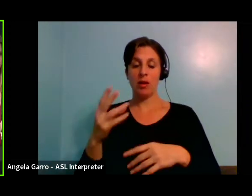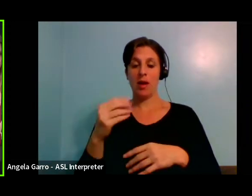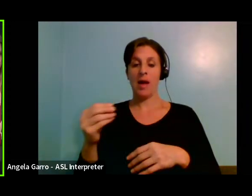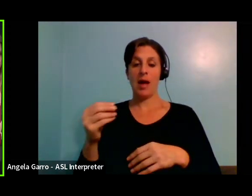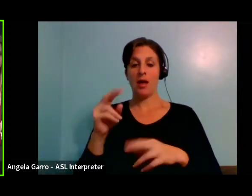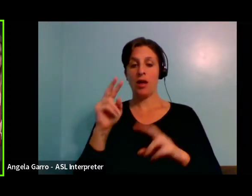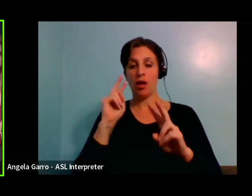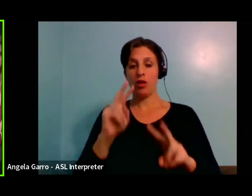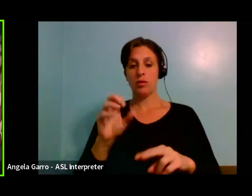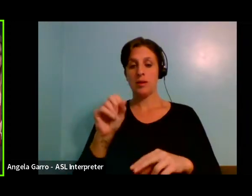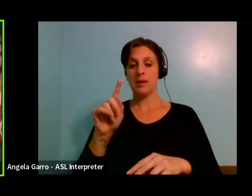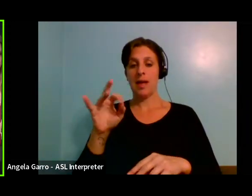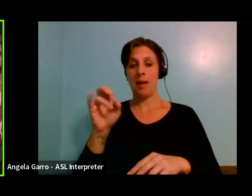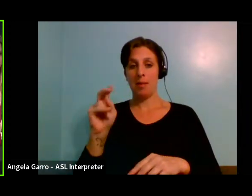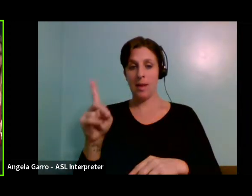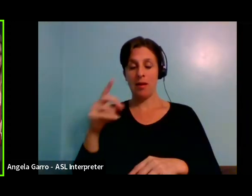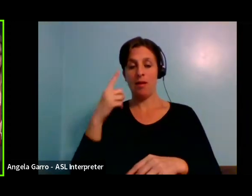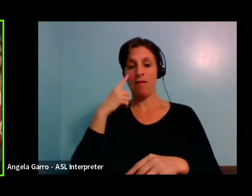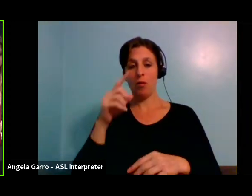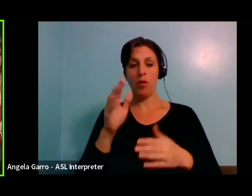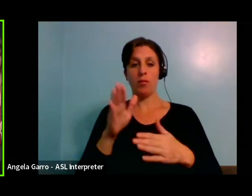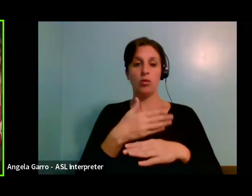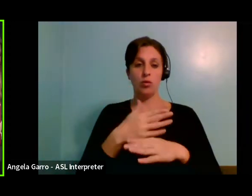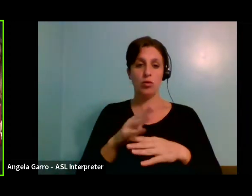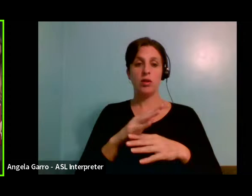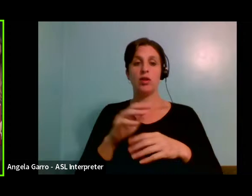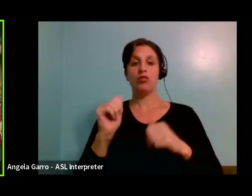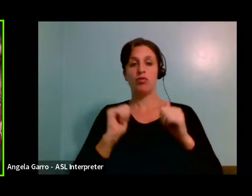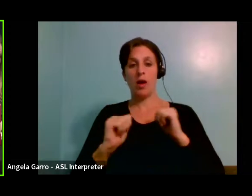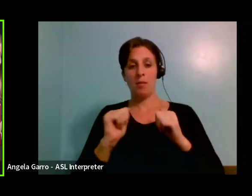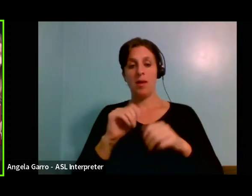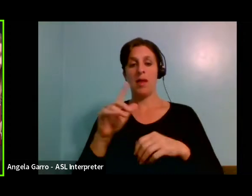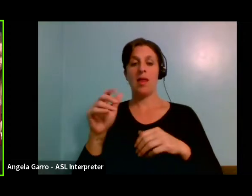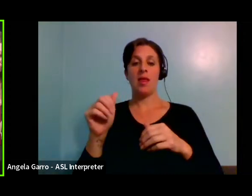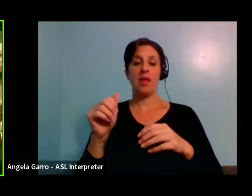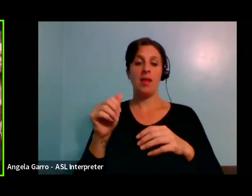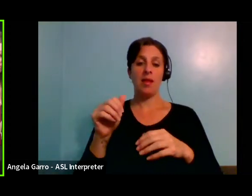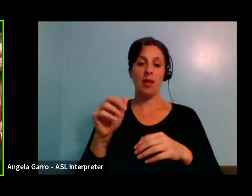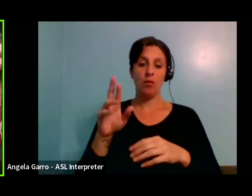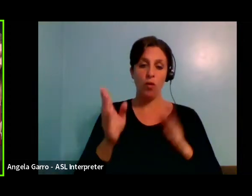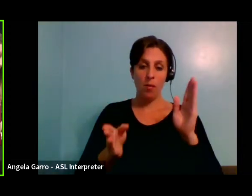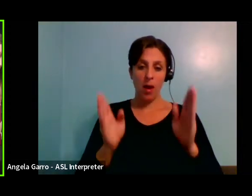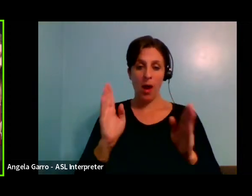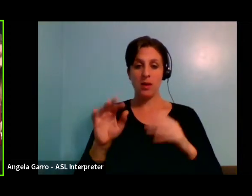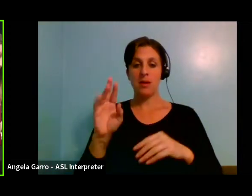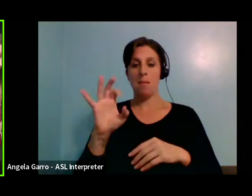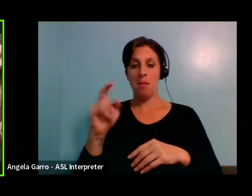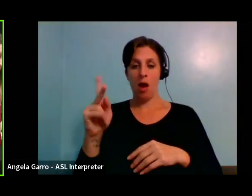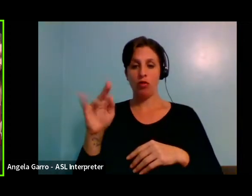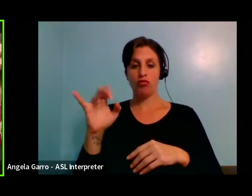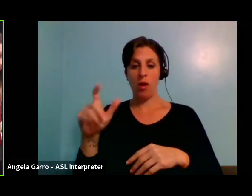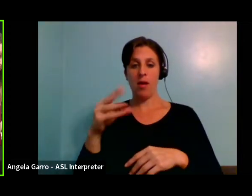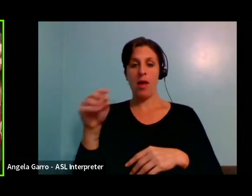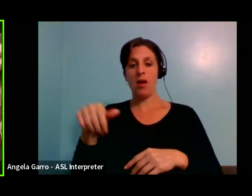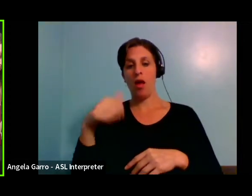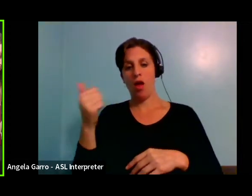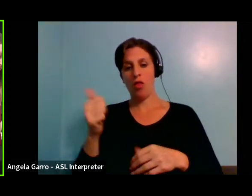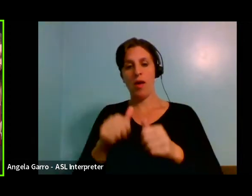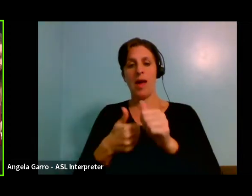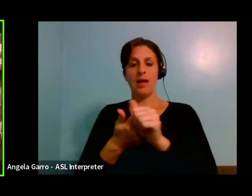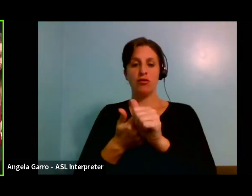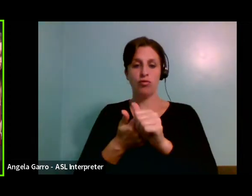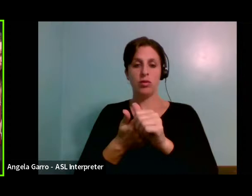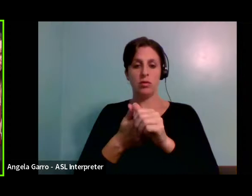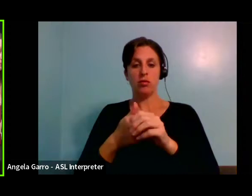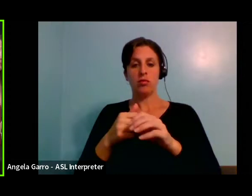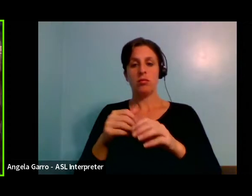stipends for our music, drama, theater, robotics, and mock trial and other extracurricular positions. Thank you. I'll open